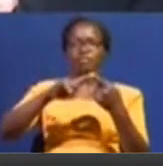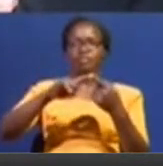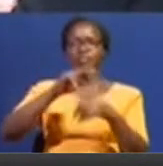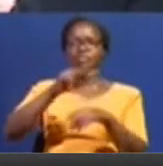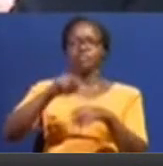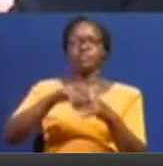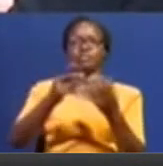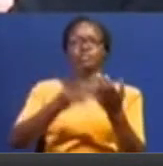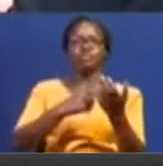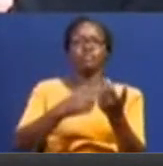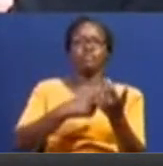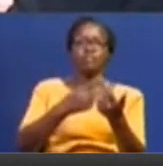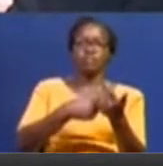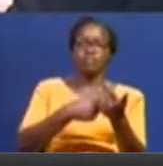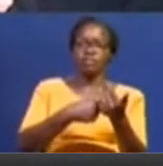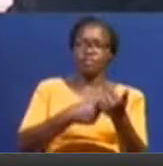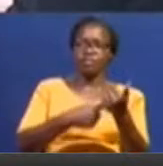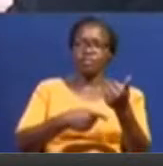national tallying station.